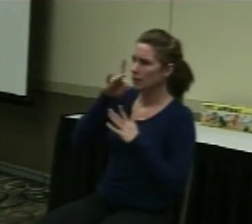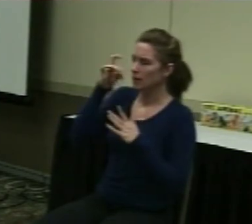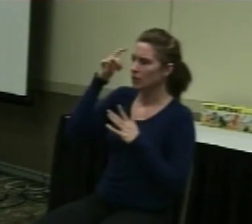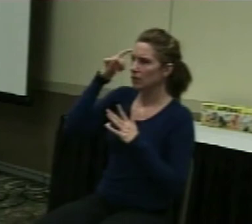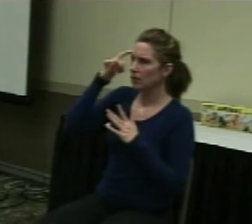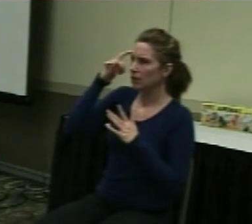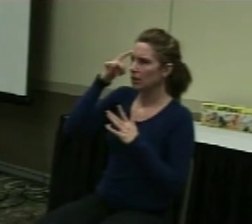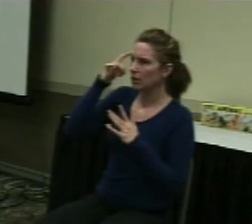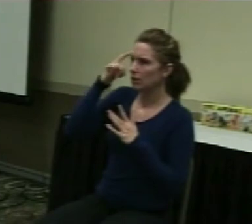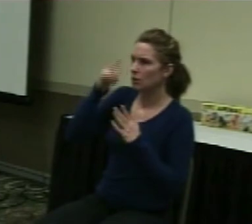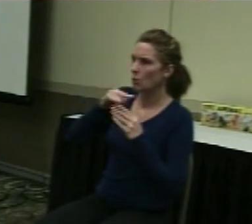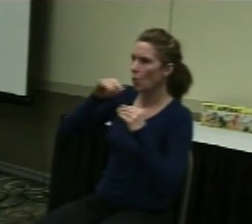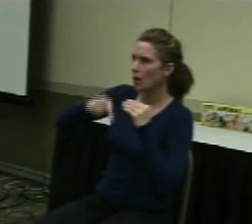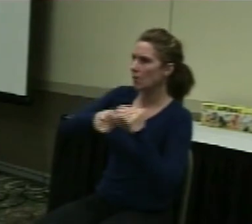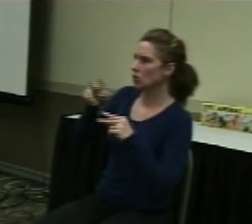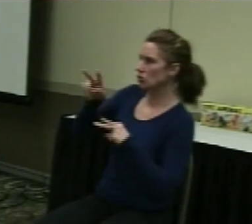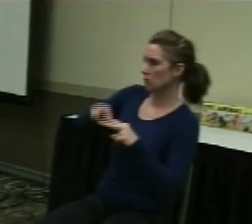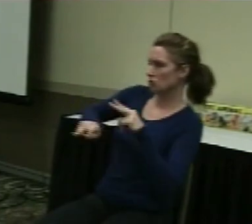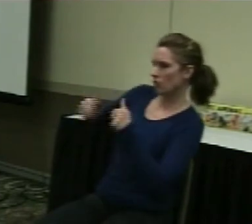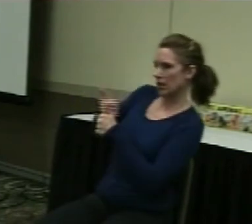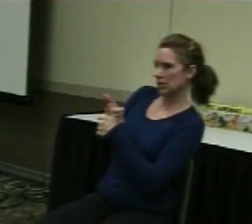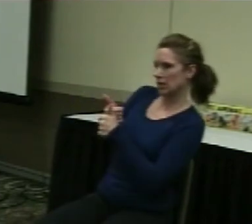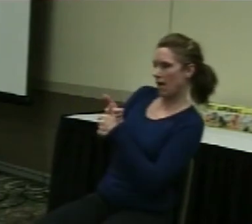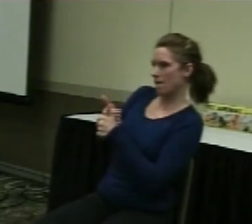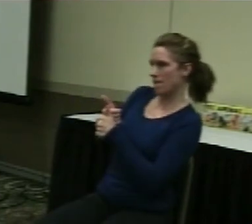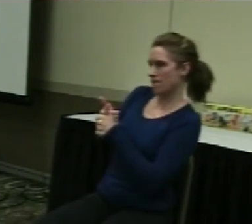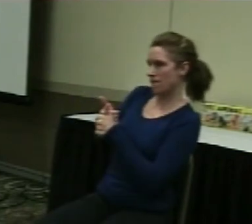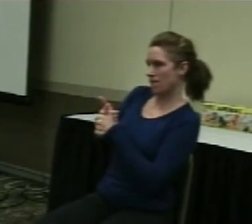the other thing, what about just actually observing, but it's